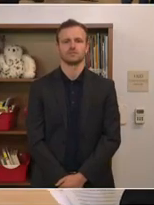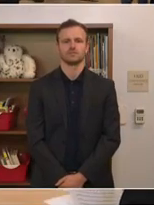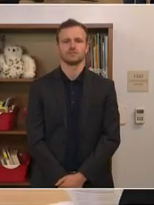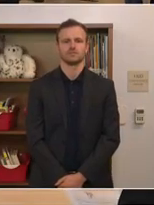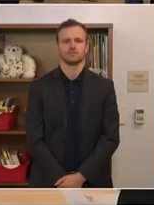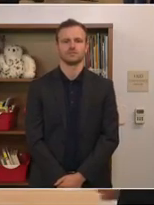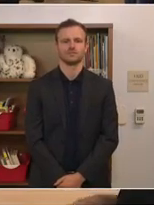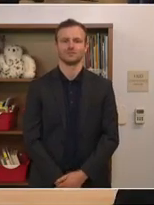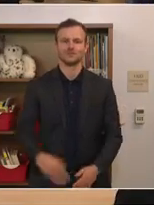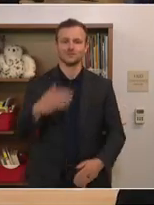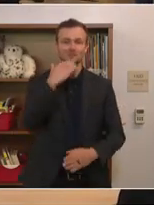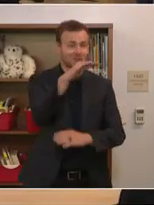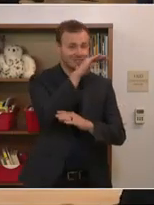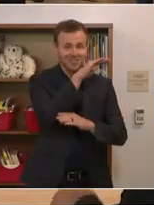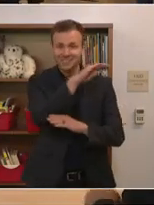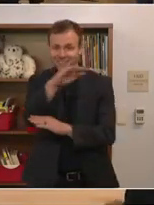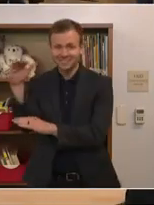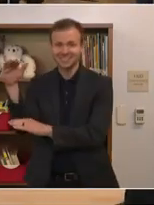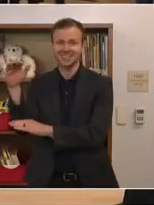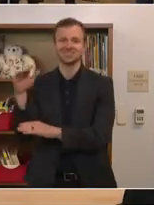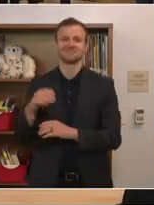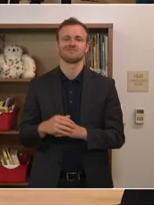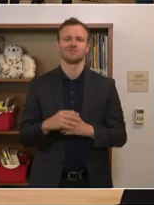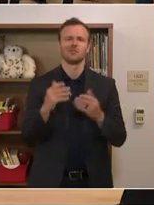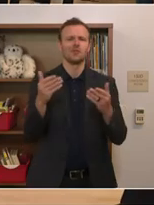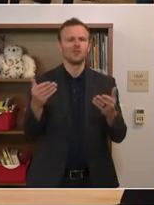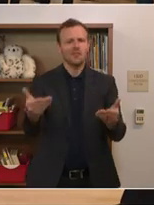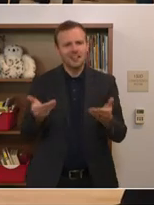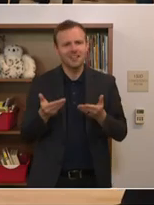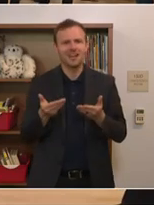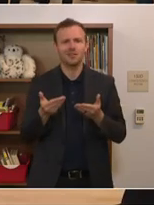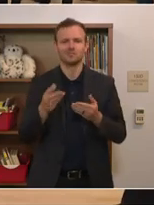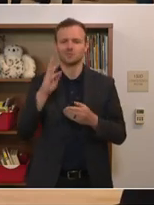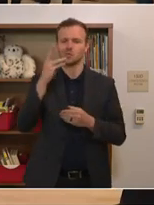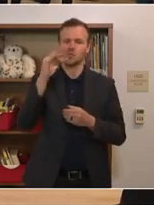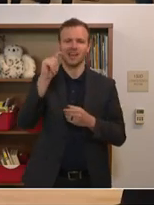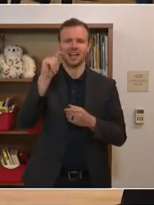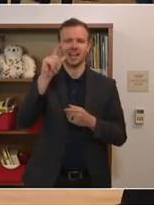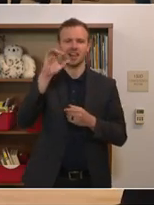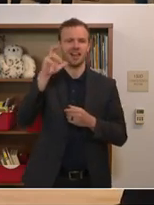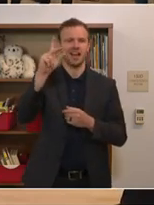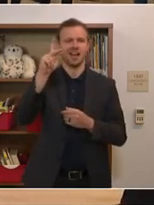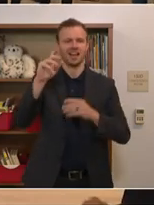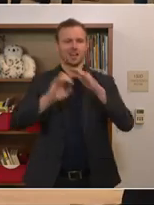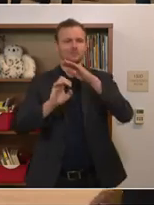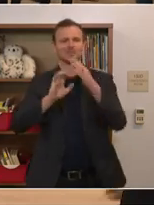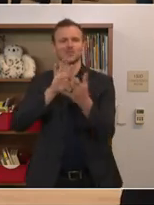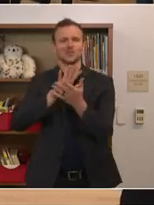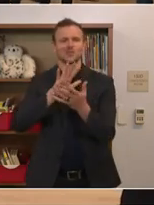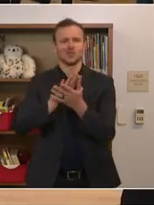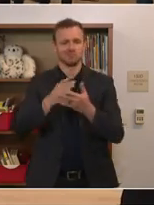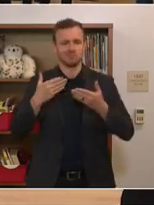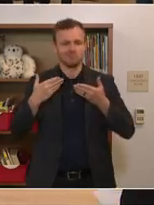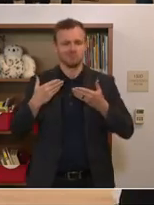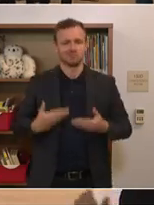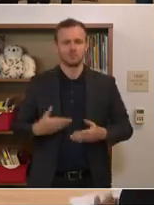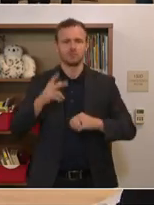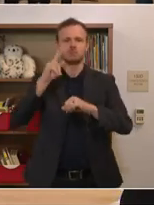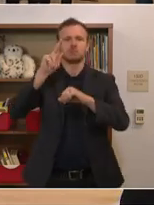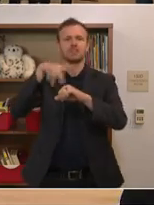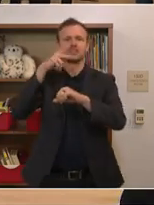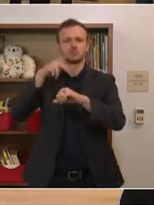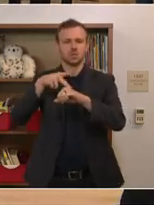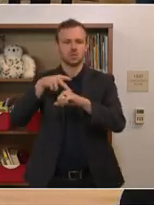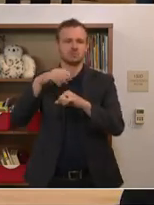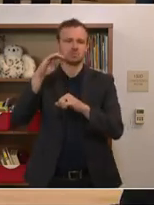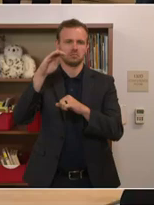Good evening. Welcome to Lorraine H. Whitlock Elementary School. My name is Malika Golden, and I have the honor of serving as